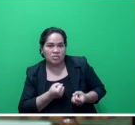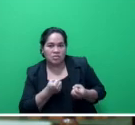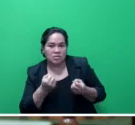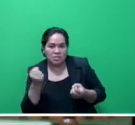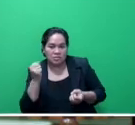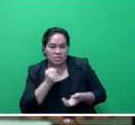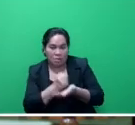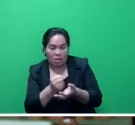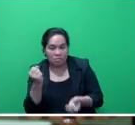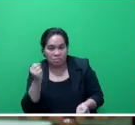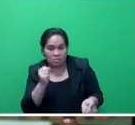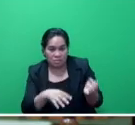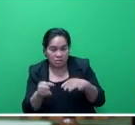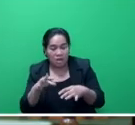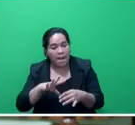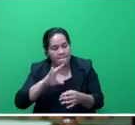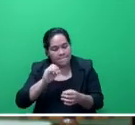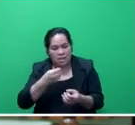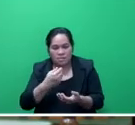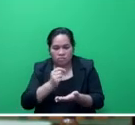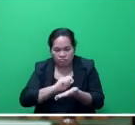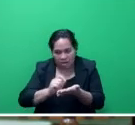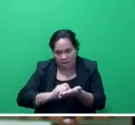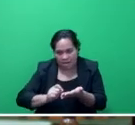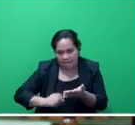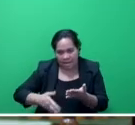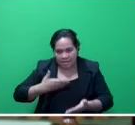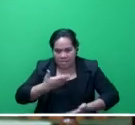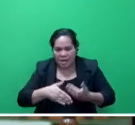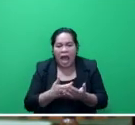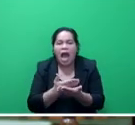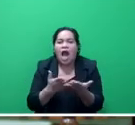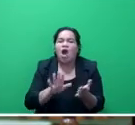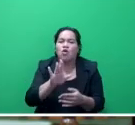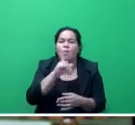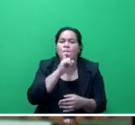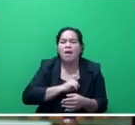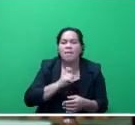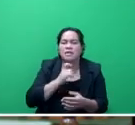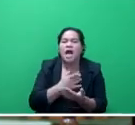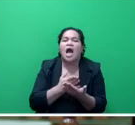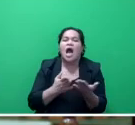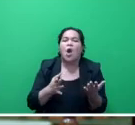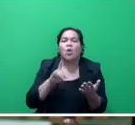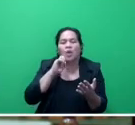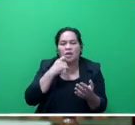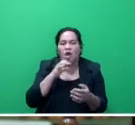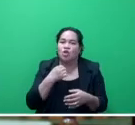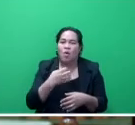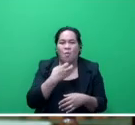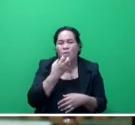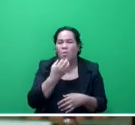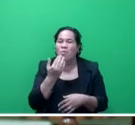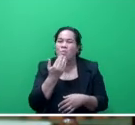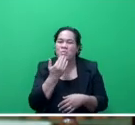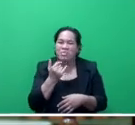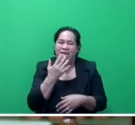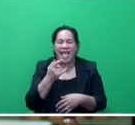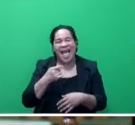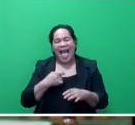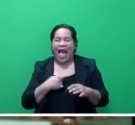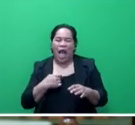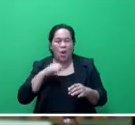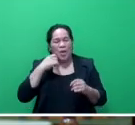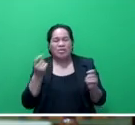that they provide a written explanation of how the promises or commitments are to be met. No more pie-in-the-sky policy promises, Mr. Speaker,